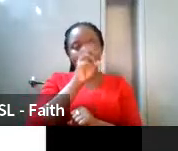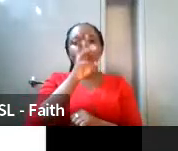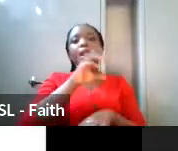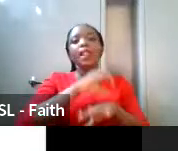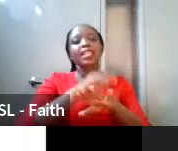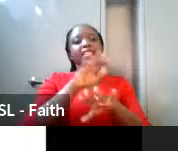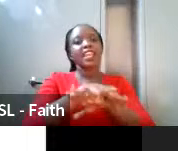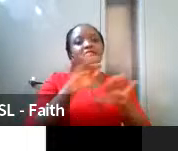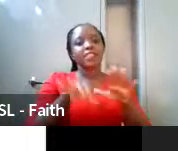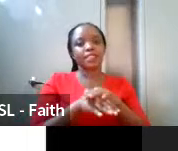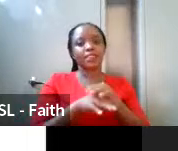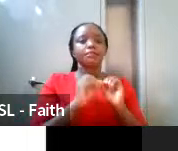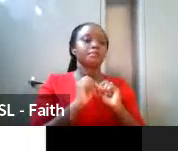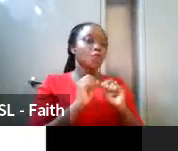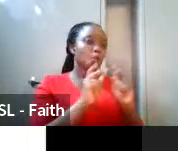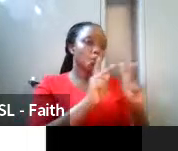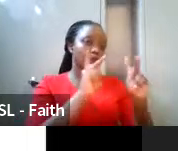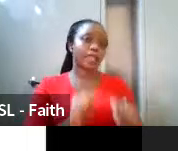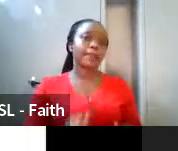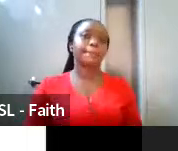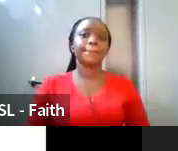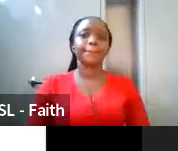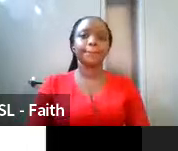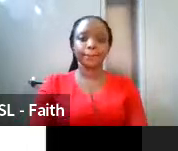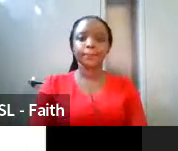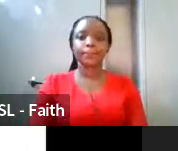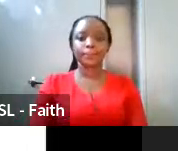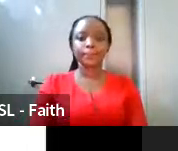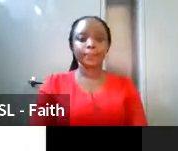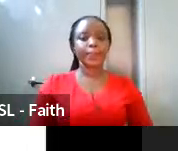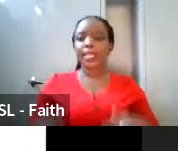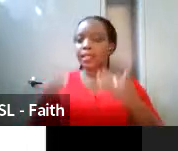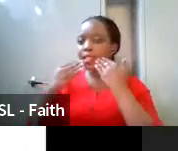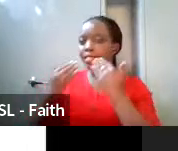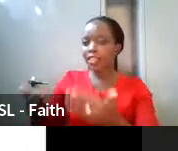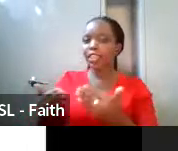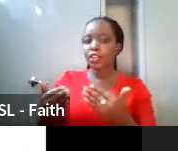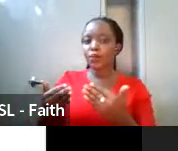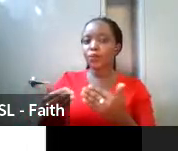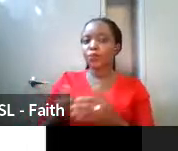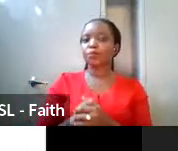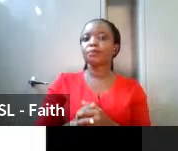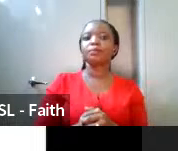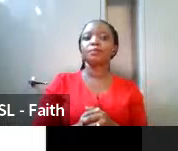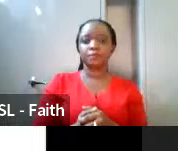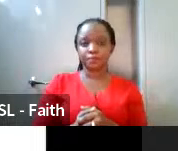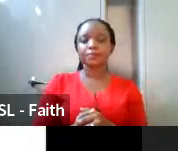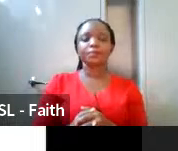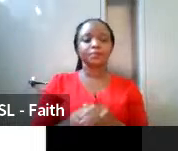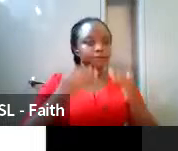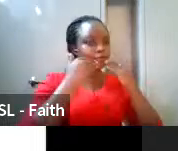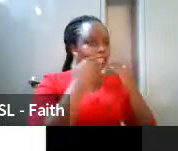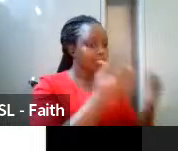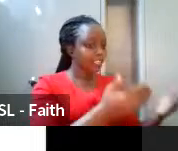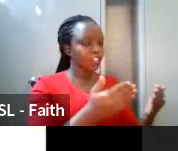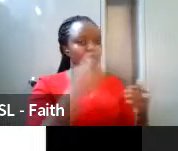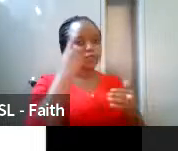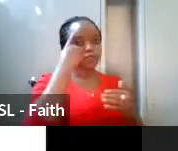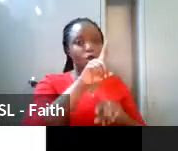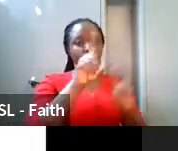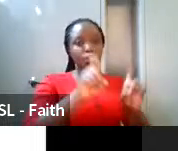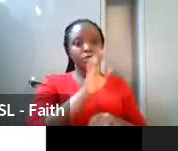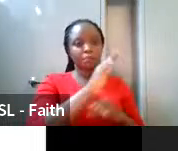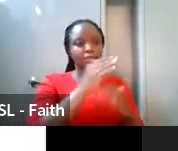Okay. Sawa, asante. Thank you. Thank you for that question.